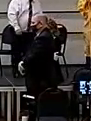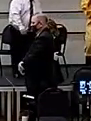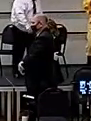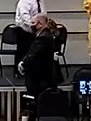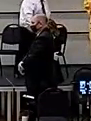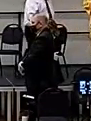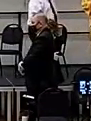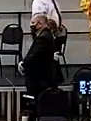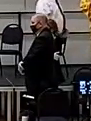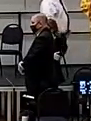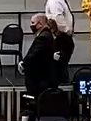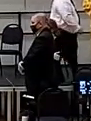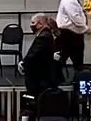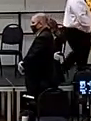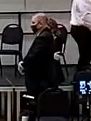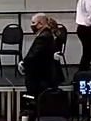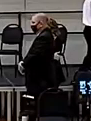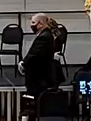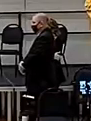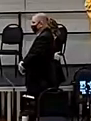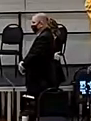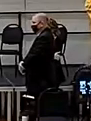ramp.